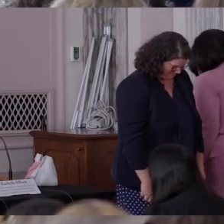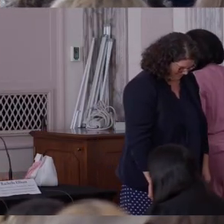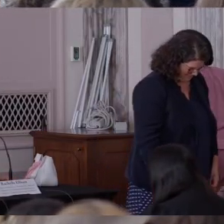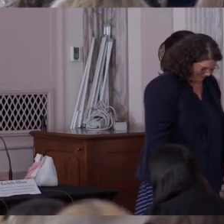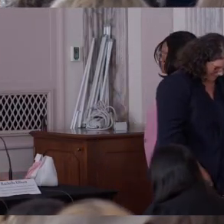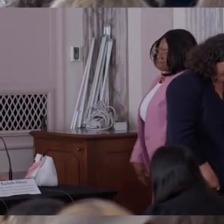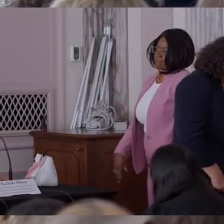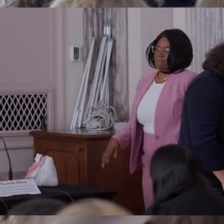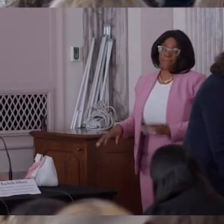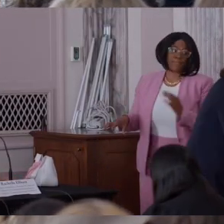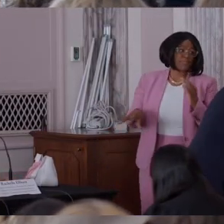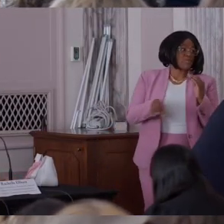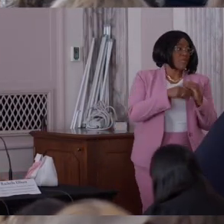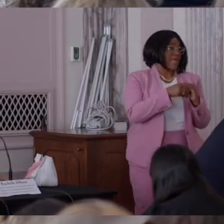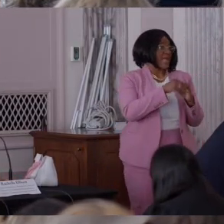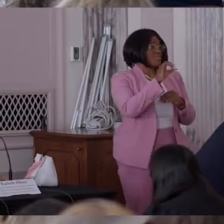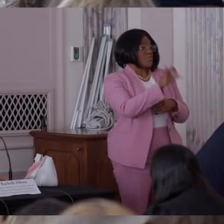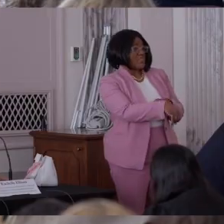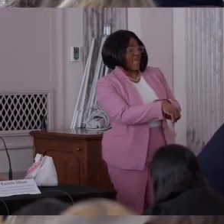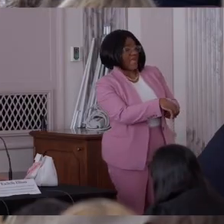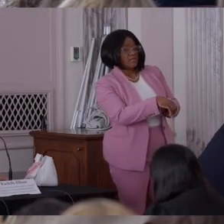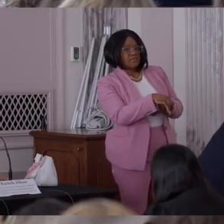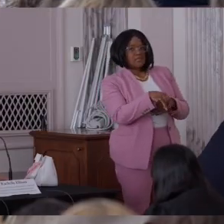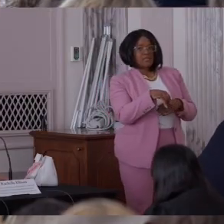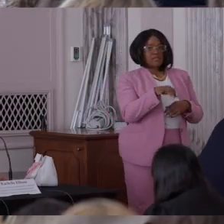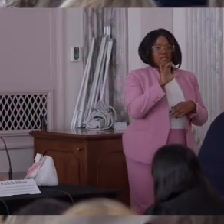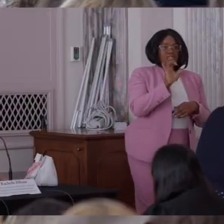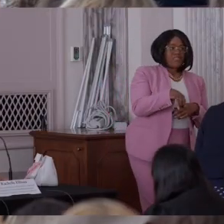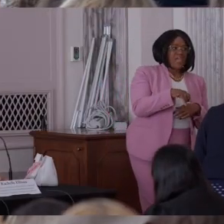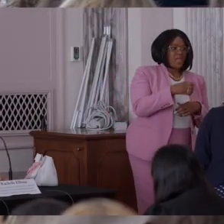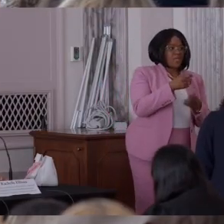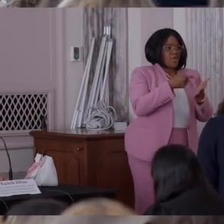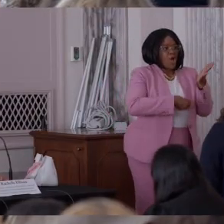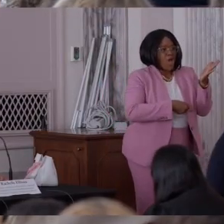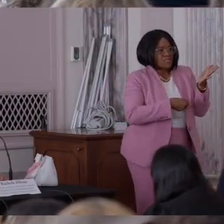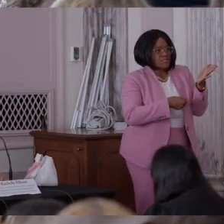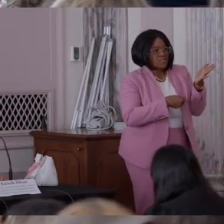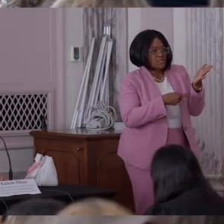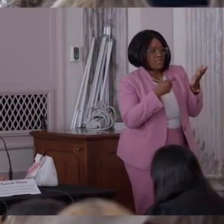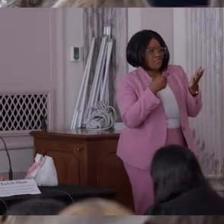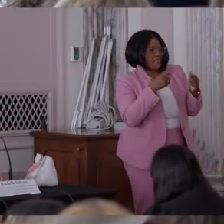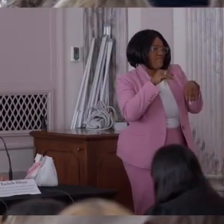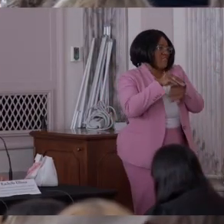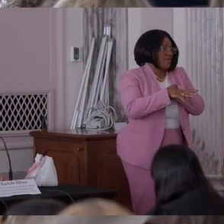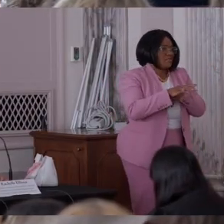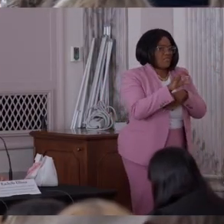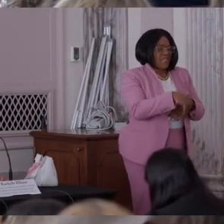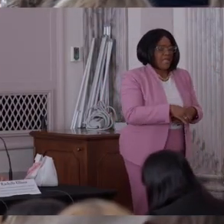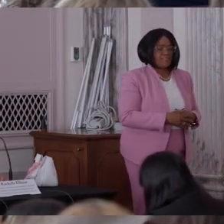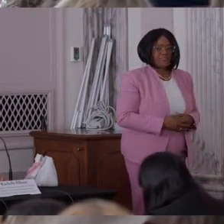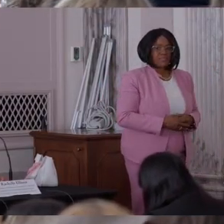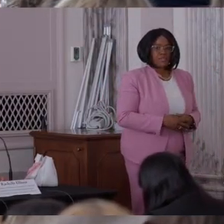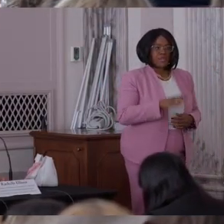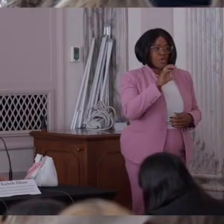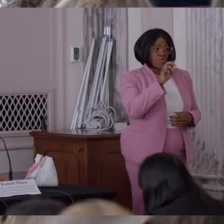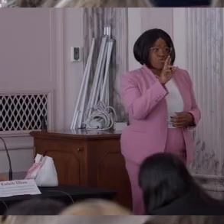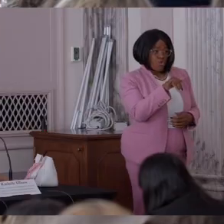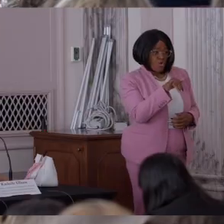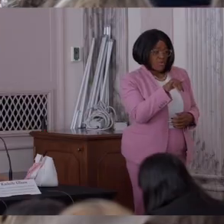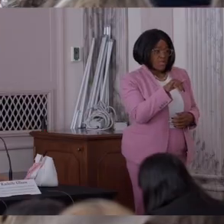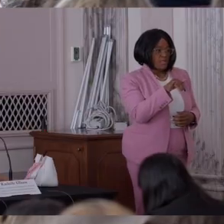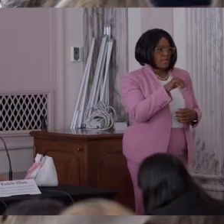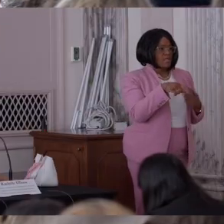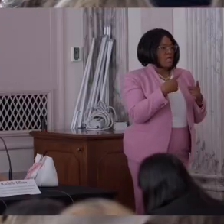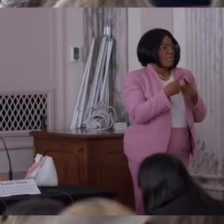And to pick up a little on the sort of cost effectiveness of supported housing, Corey,